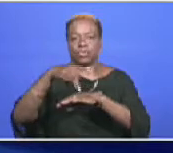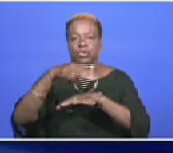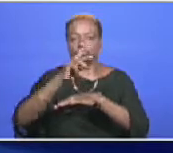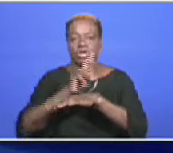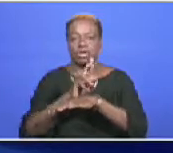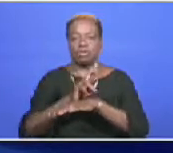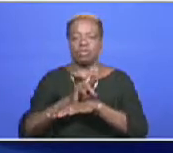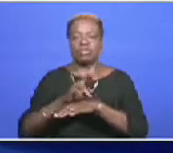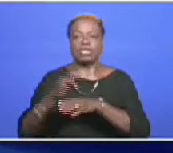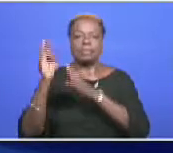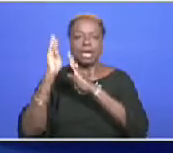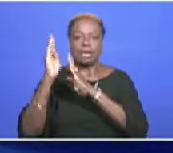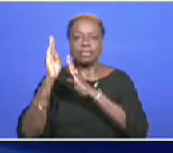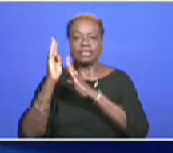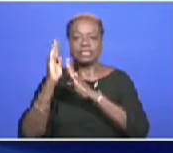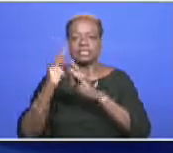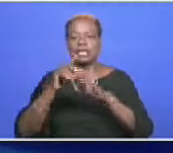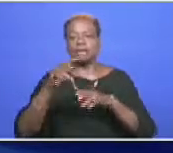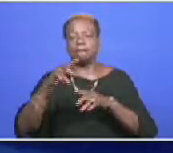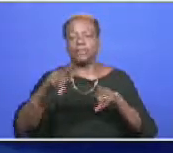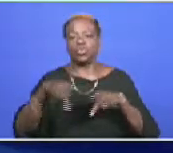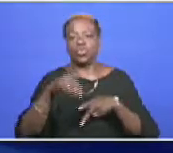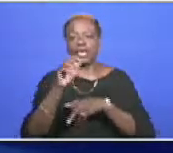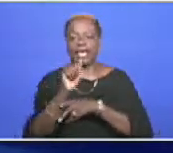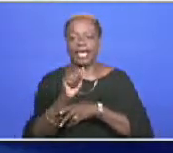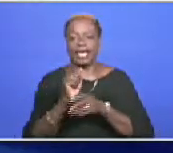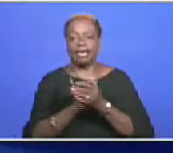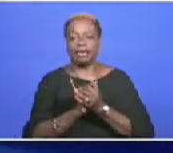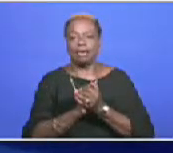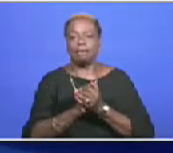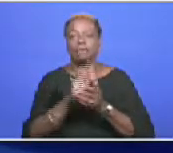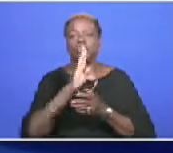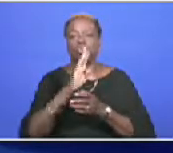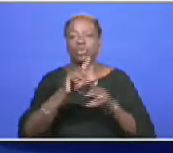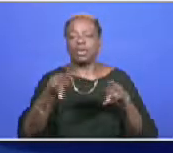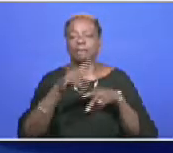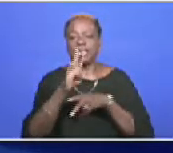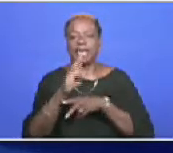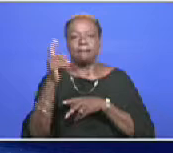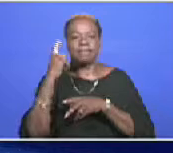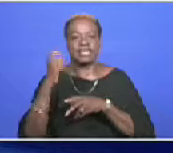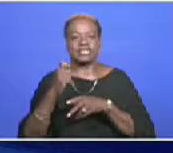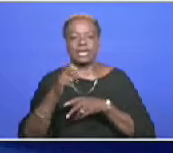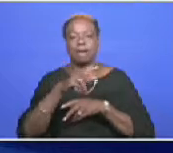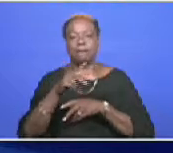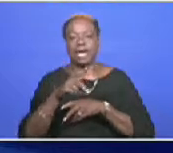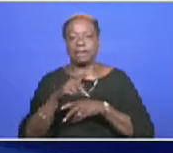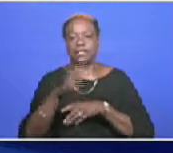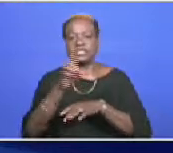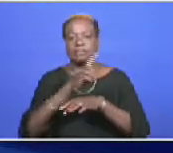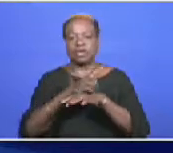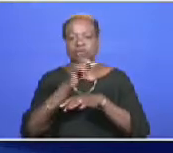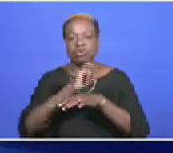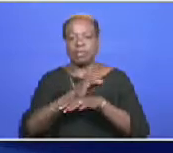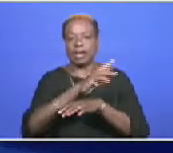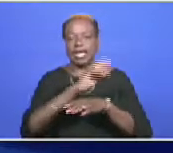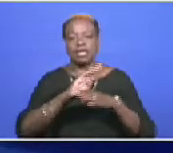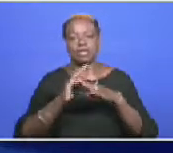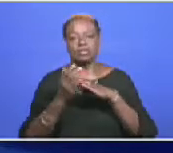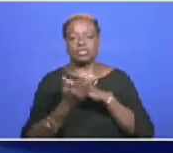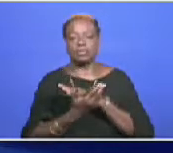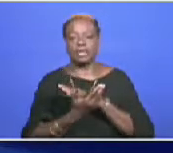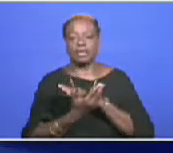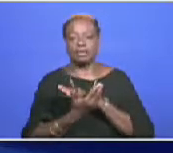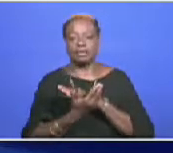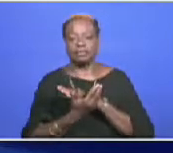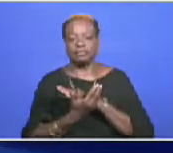Virgin Islands, Puerto Rico, and El Salvador. Pool B comprises Mexico, Panama, the Dominican Republic, and Jamaica. A top 3